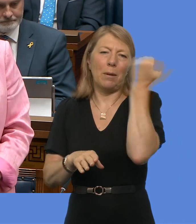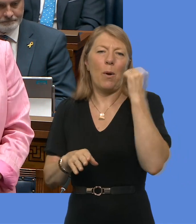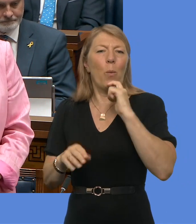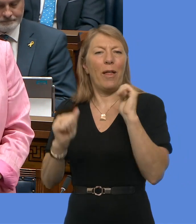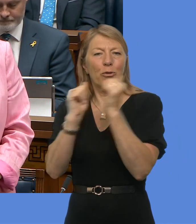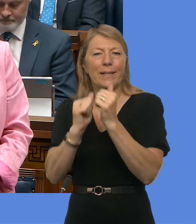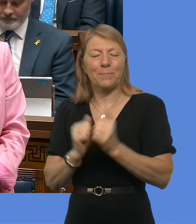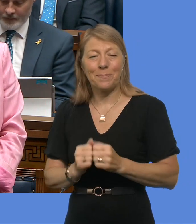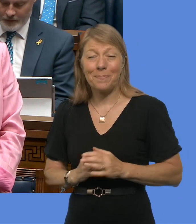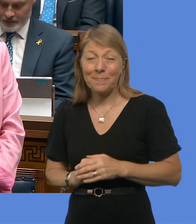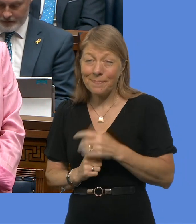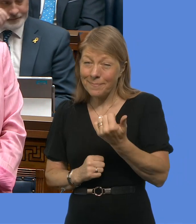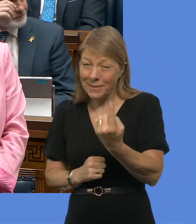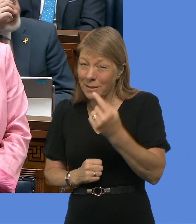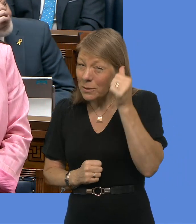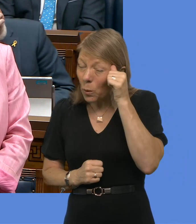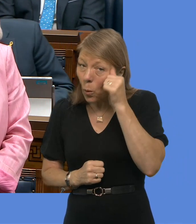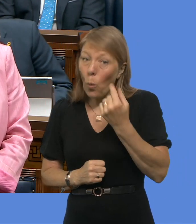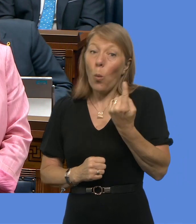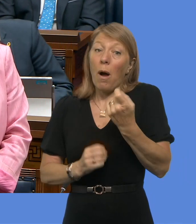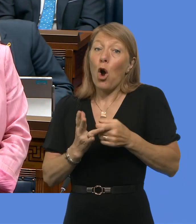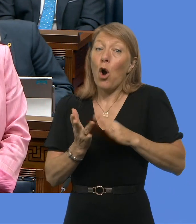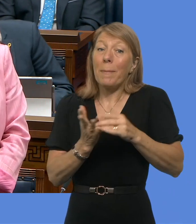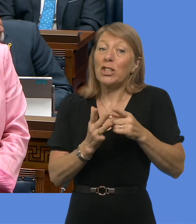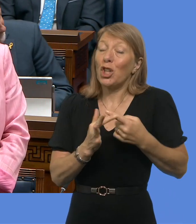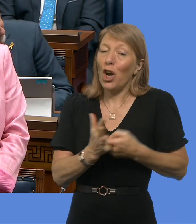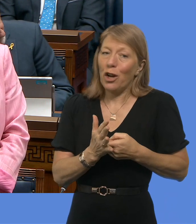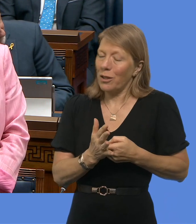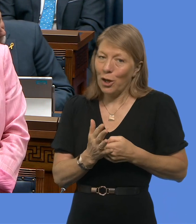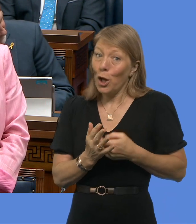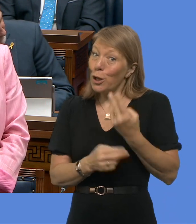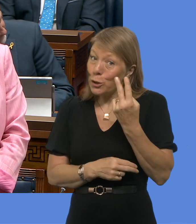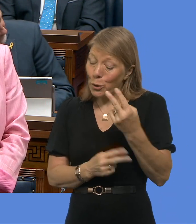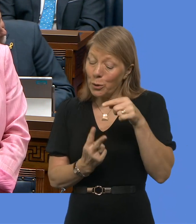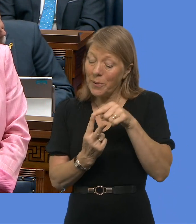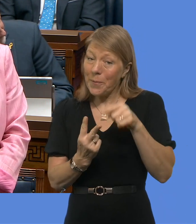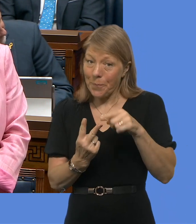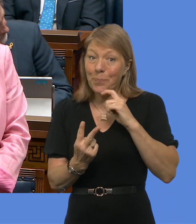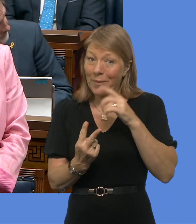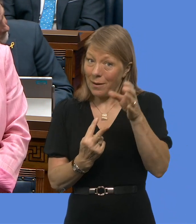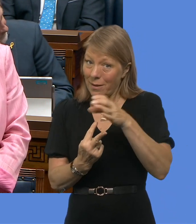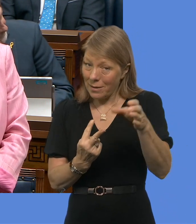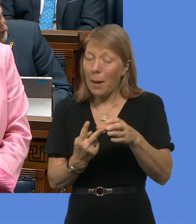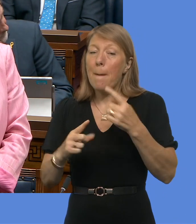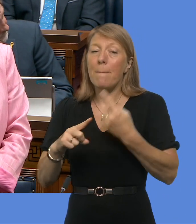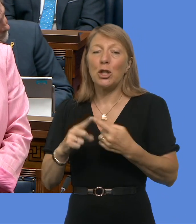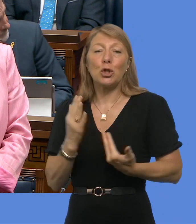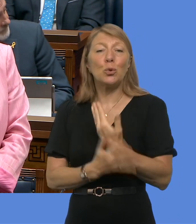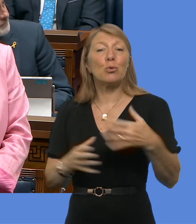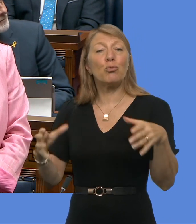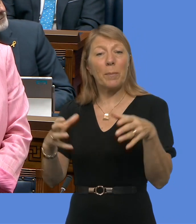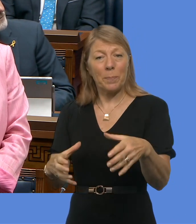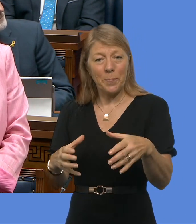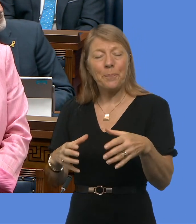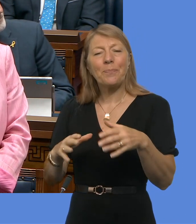just one commissioner, there are indeed two commissioners and a body. So these will move forward together, the British Commissioner, the Irish